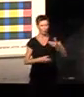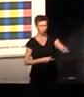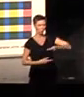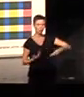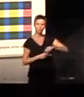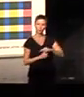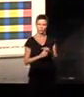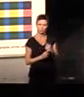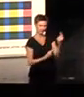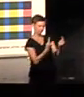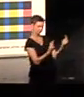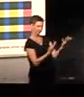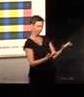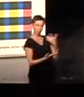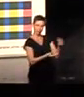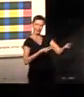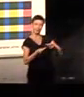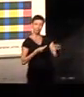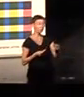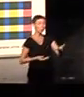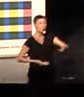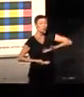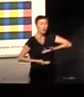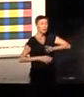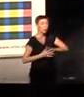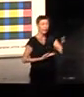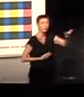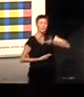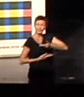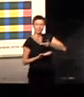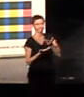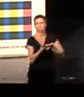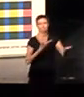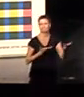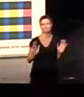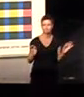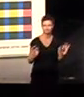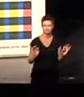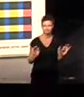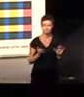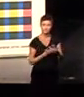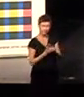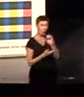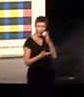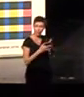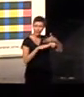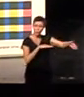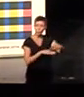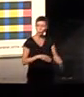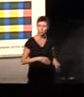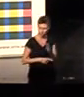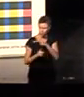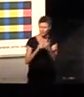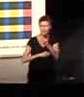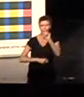in de video country blues zo no rights met uit plights en dus jij wil die explosie zo site is